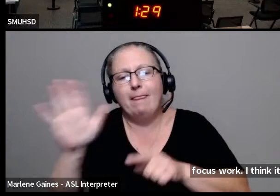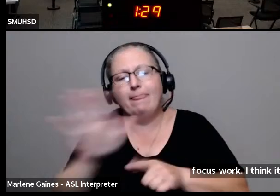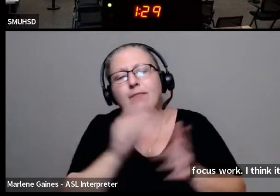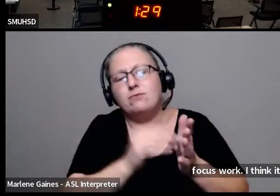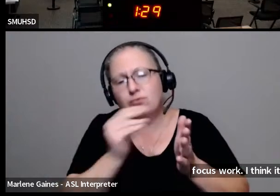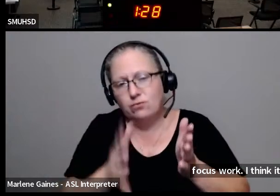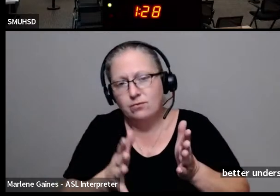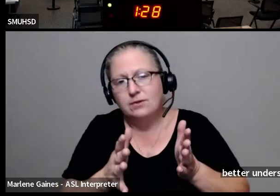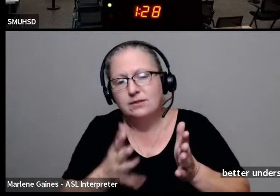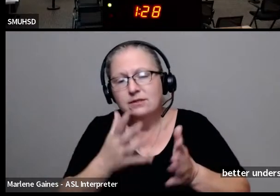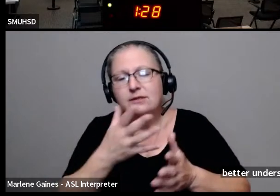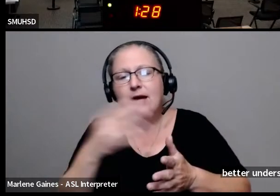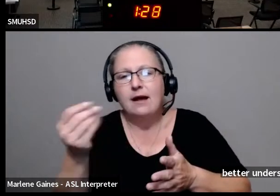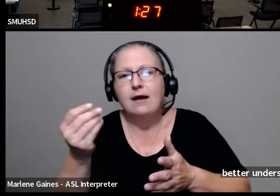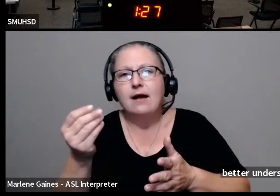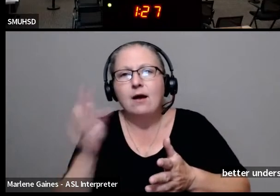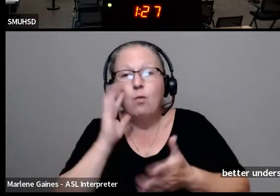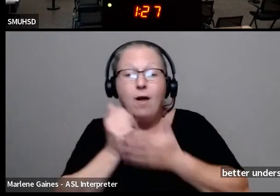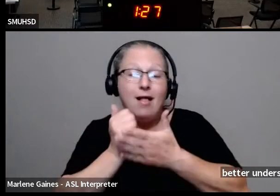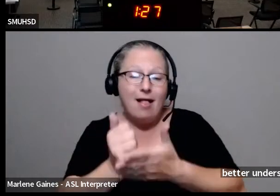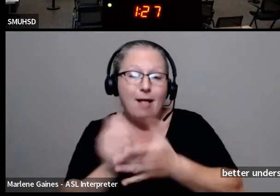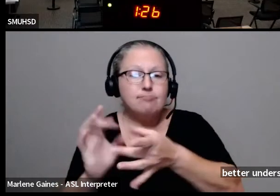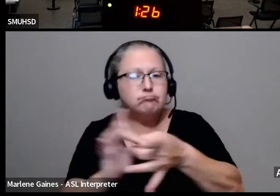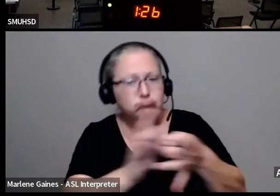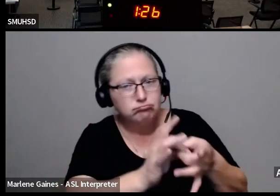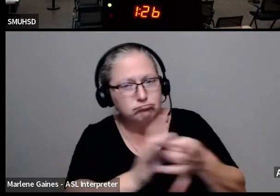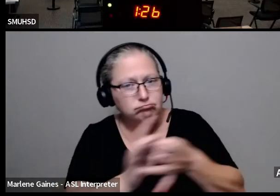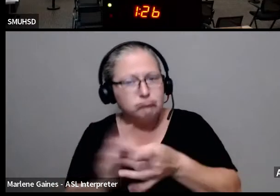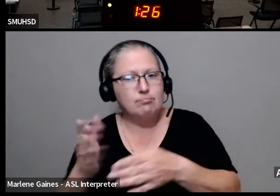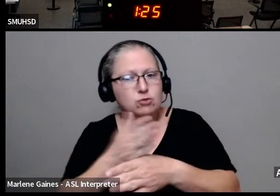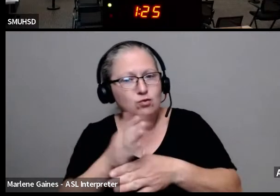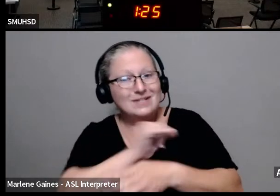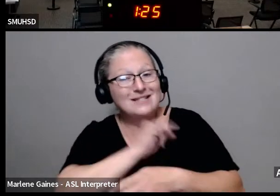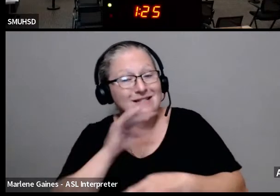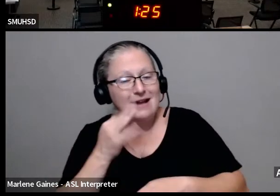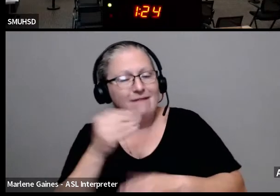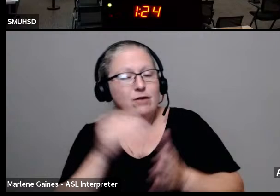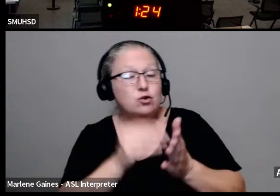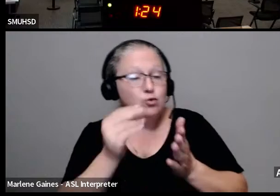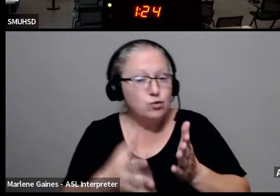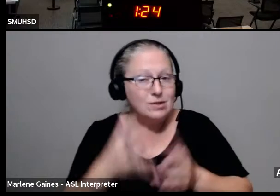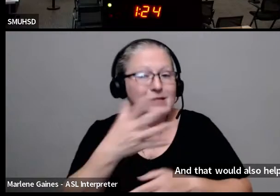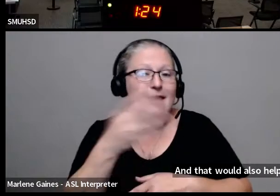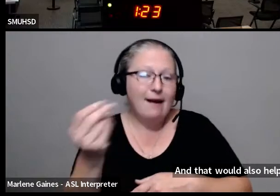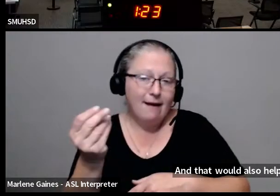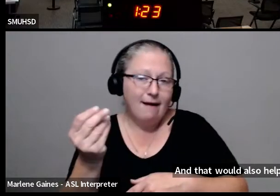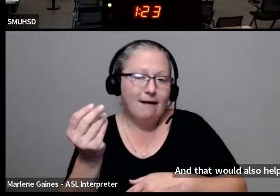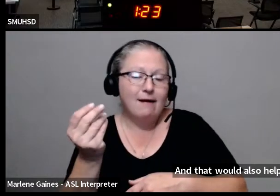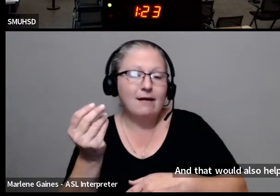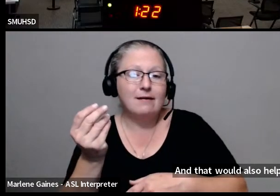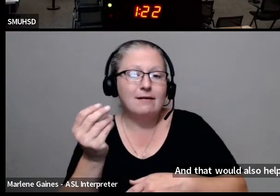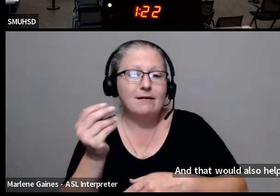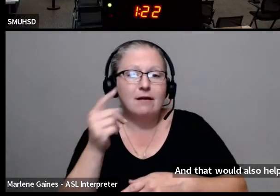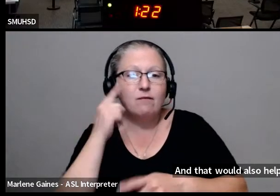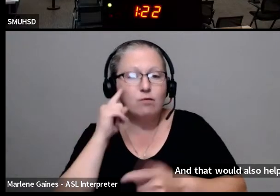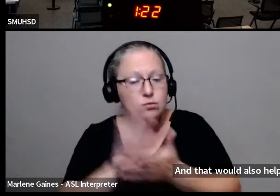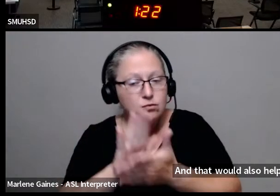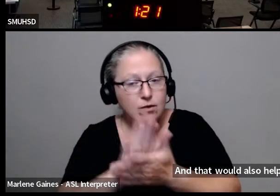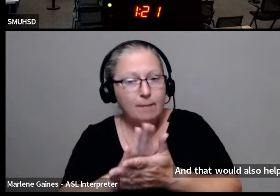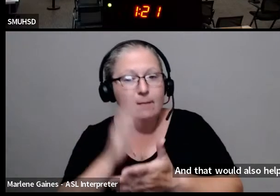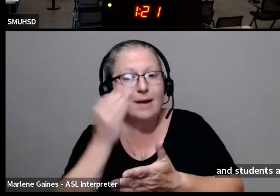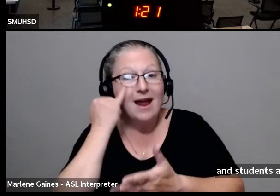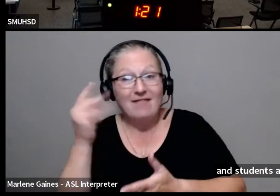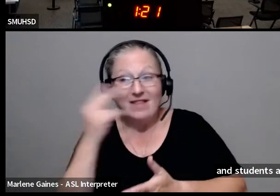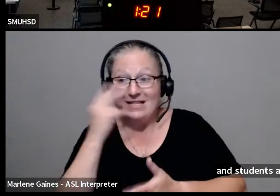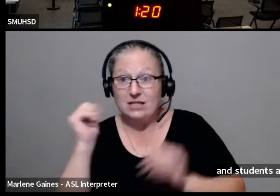and that would also help the connection between staff and students, as well as academically, if they see